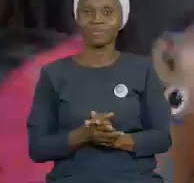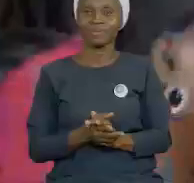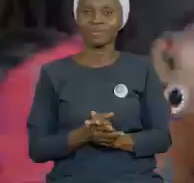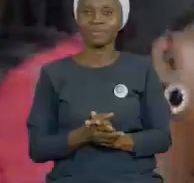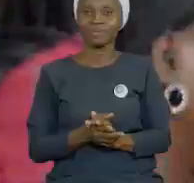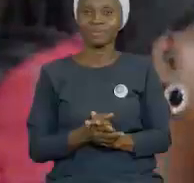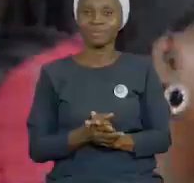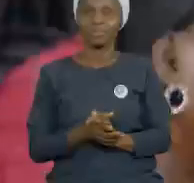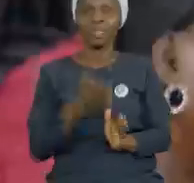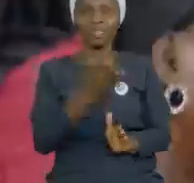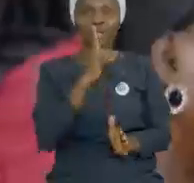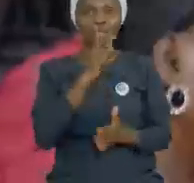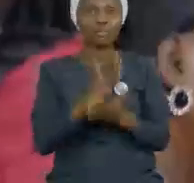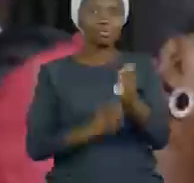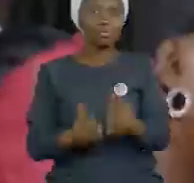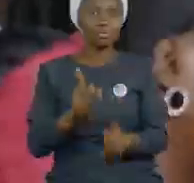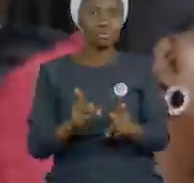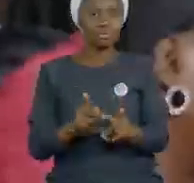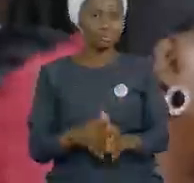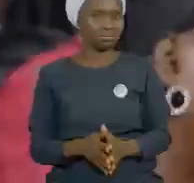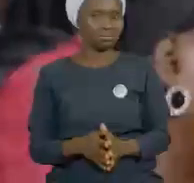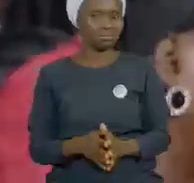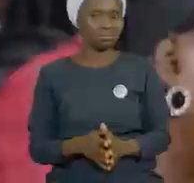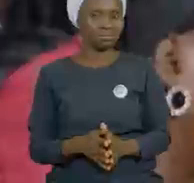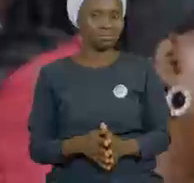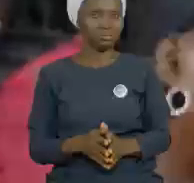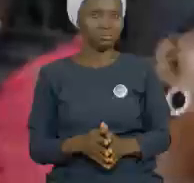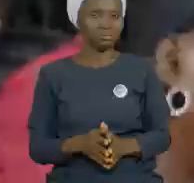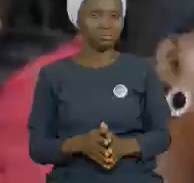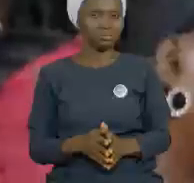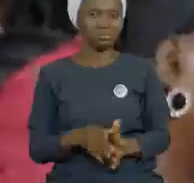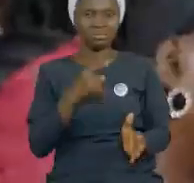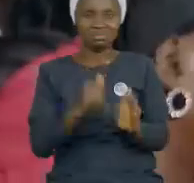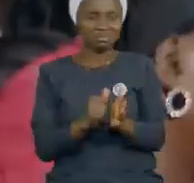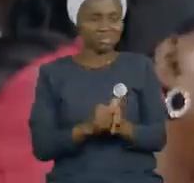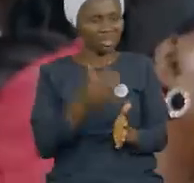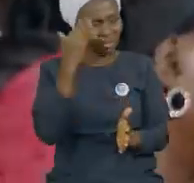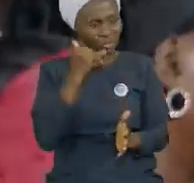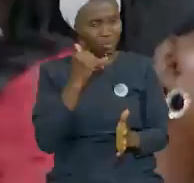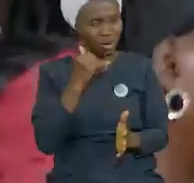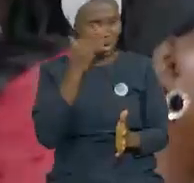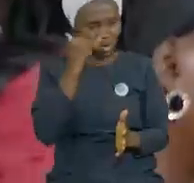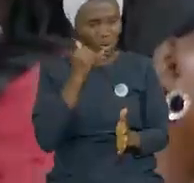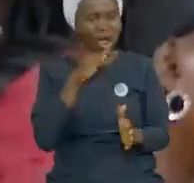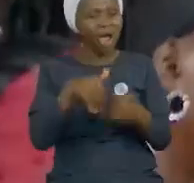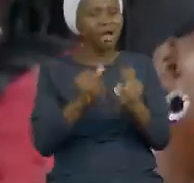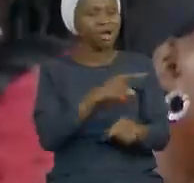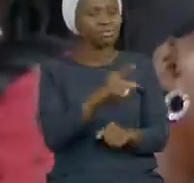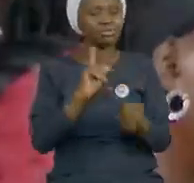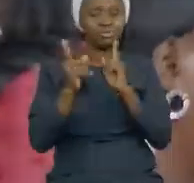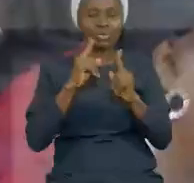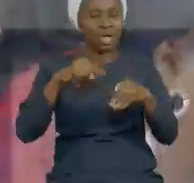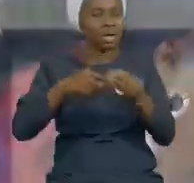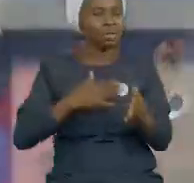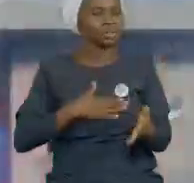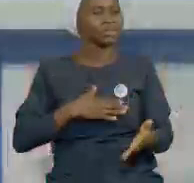There are people, how can you talk about my marriage? How can you talk about my family? And you're bold